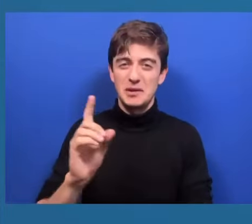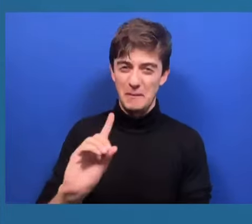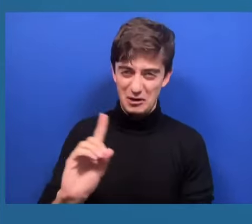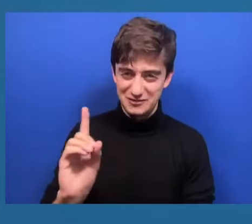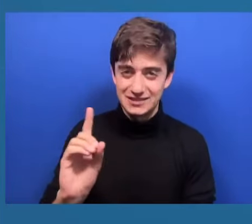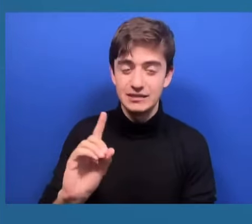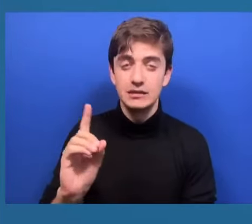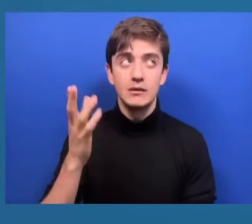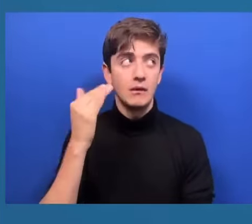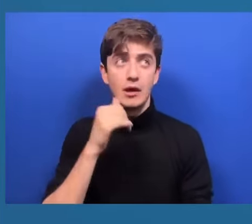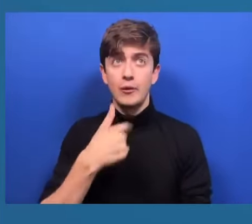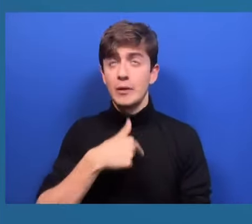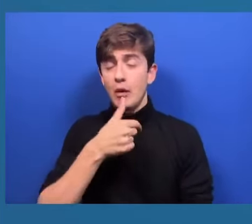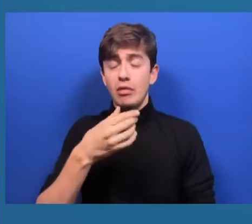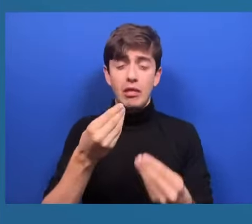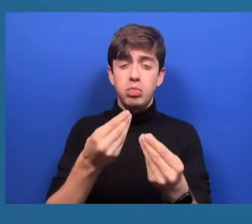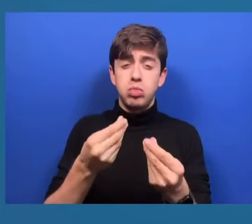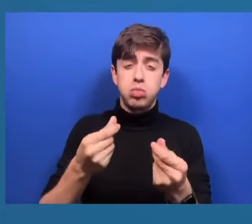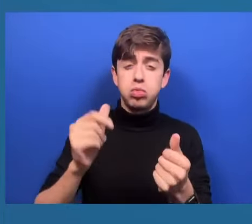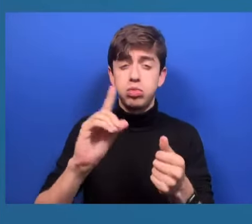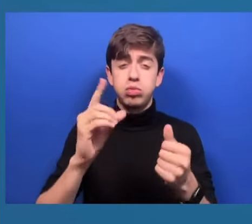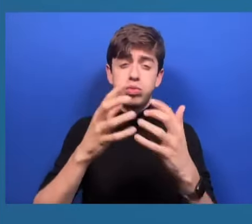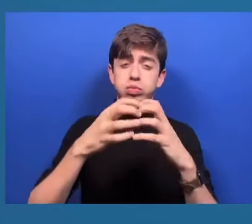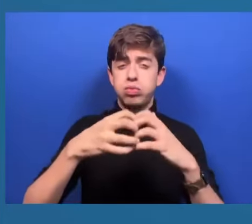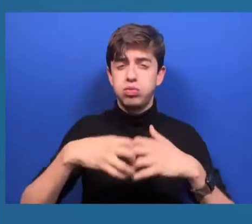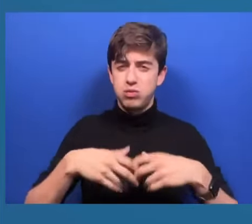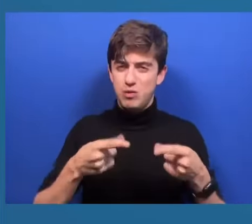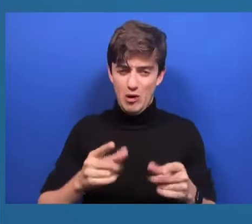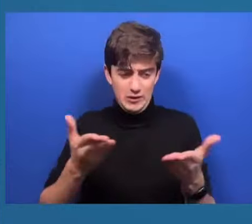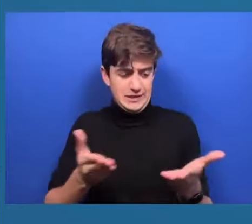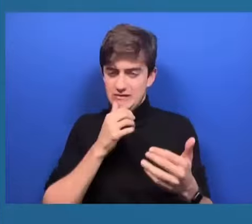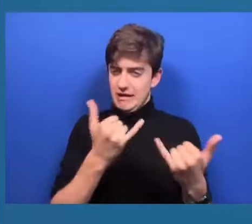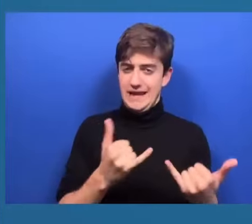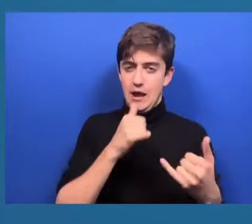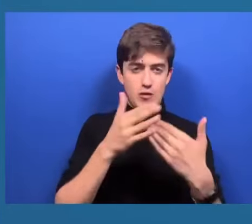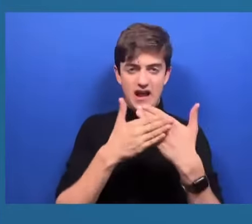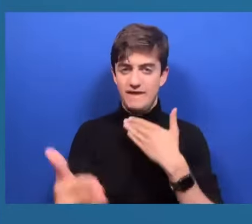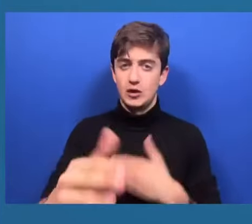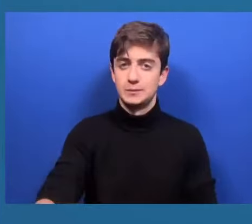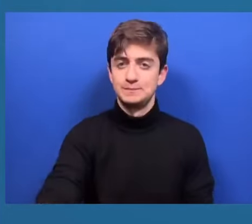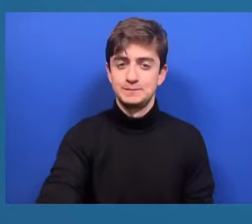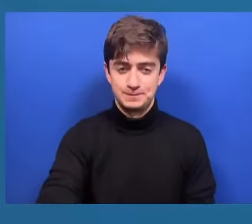not let it slip away under our watch. Not now, not ever.